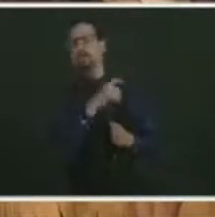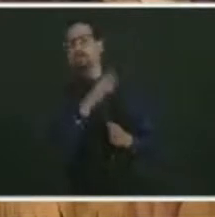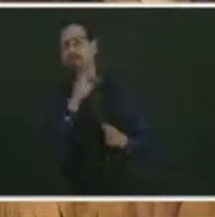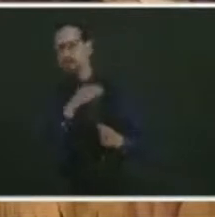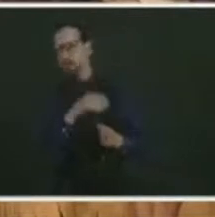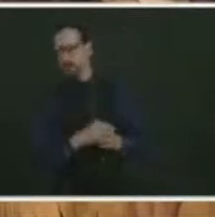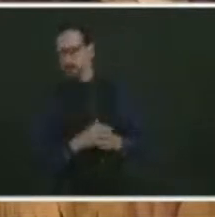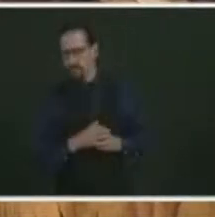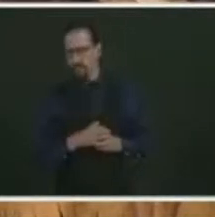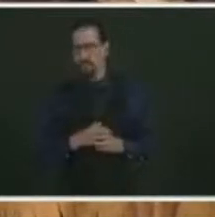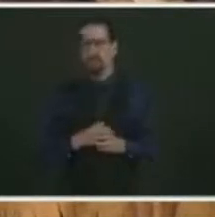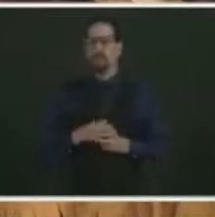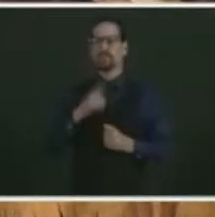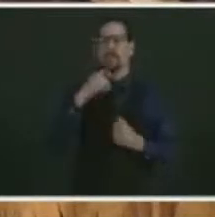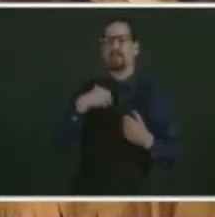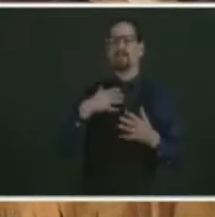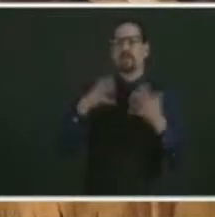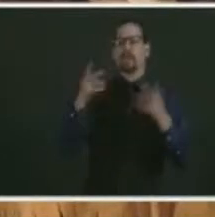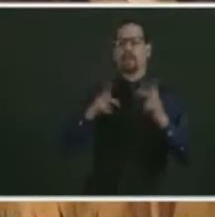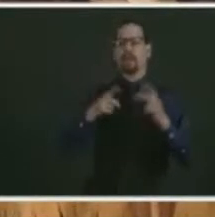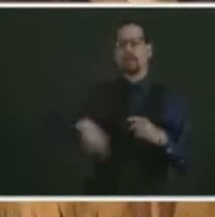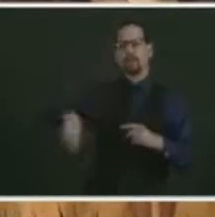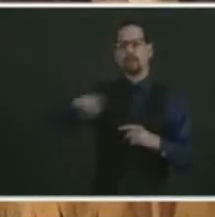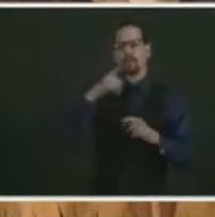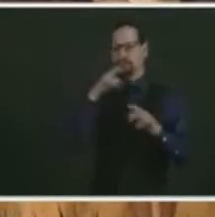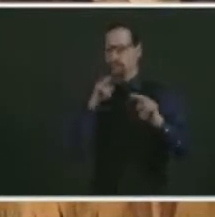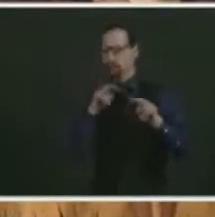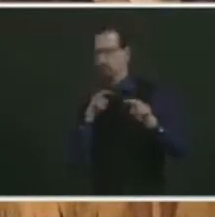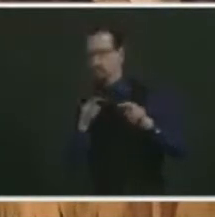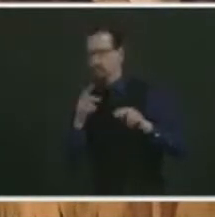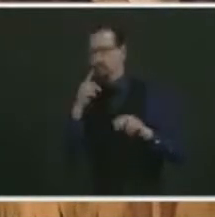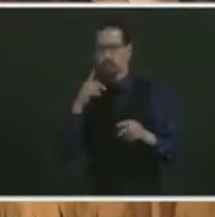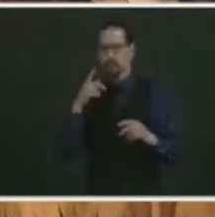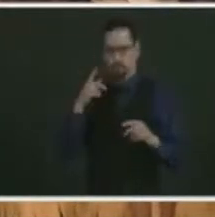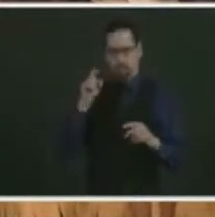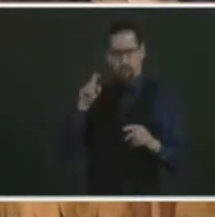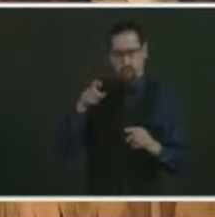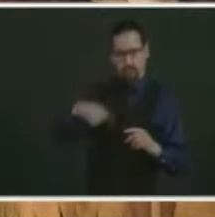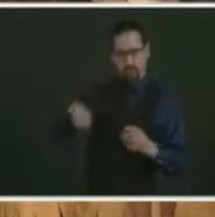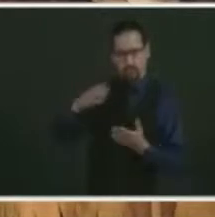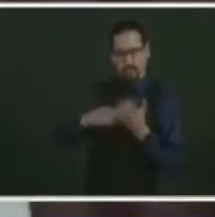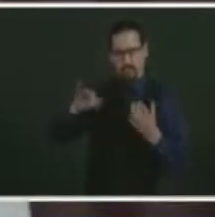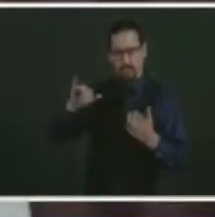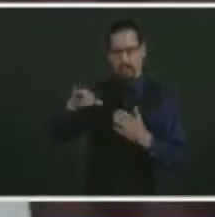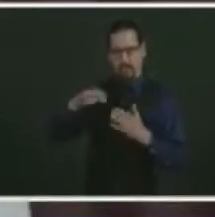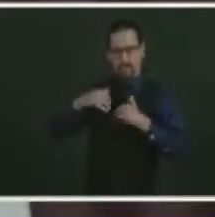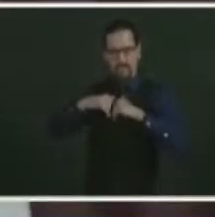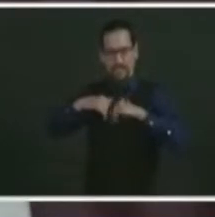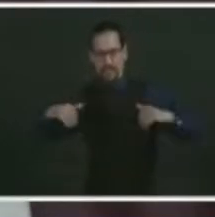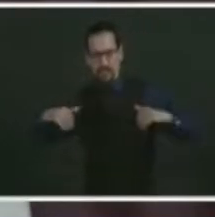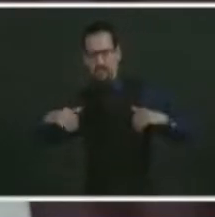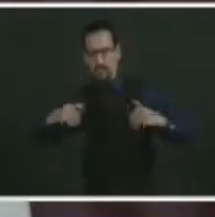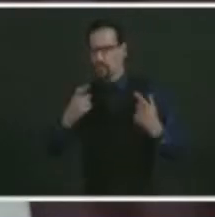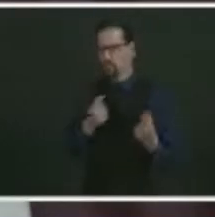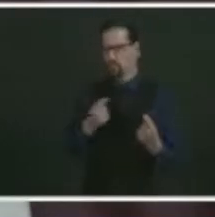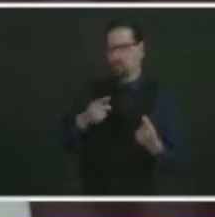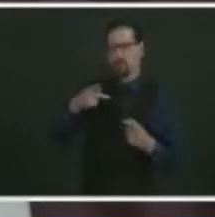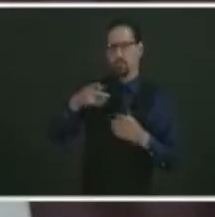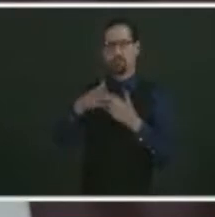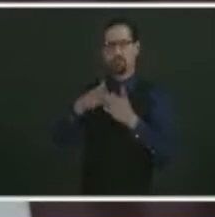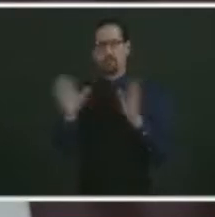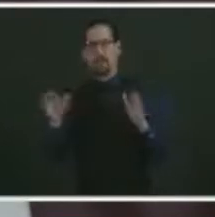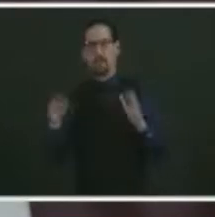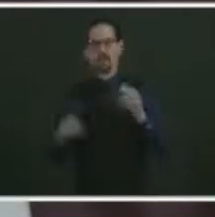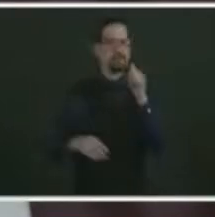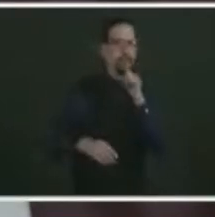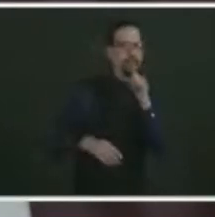wondering if they're part of this, quasi-publics, things like that, or is that separate? So the quasis are not included